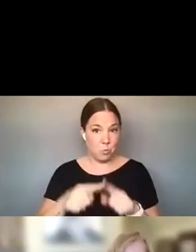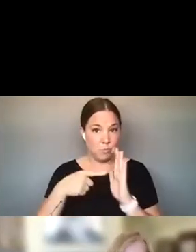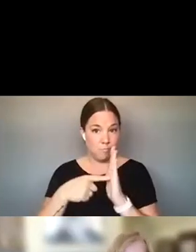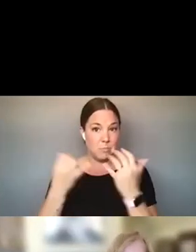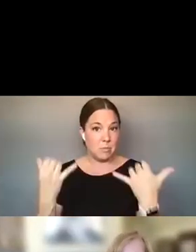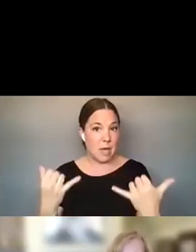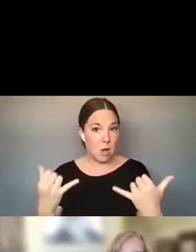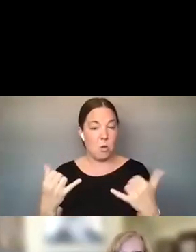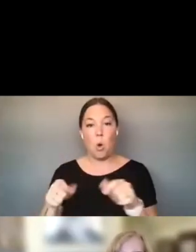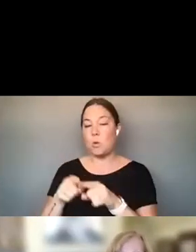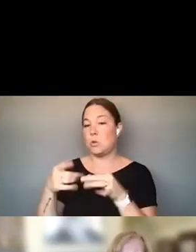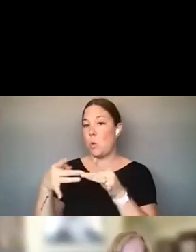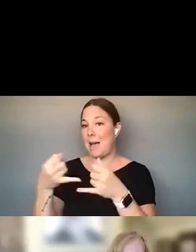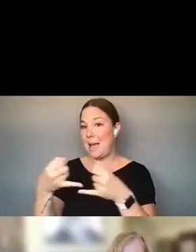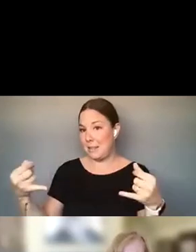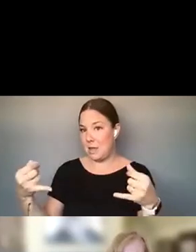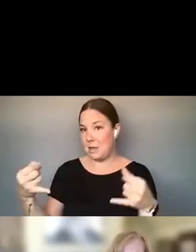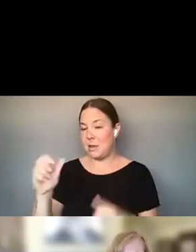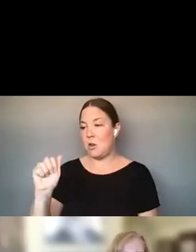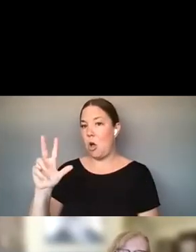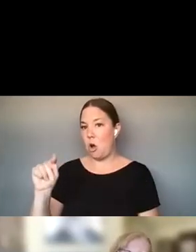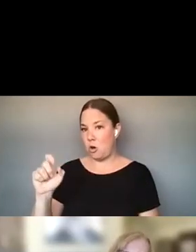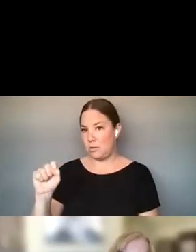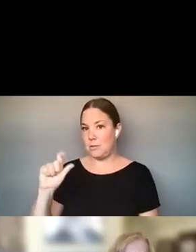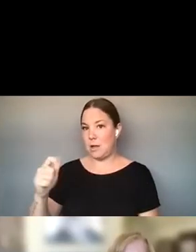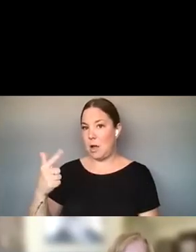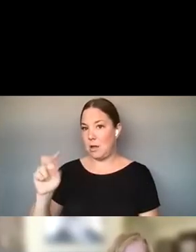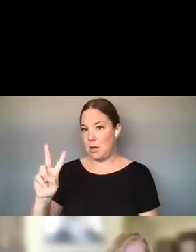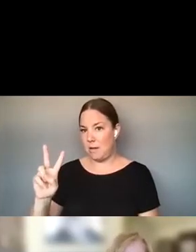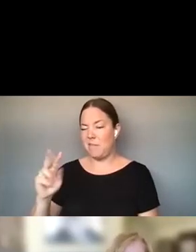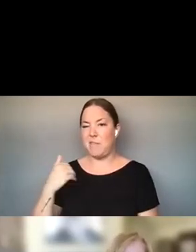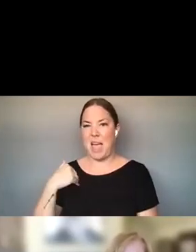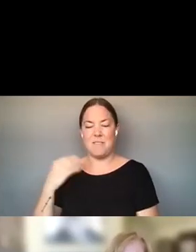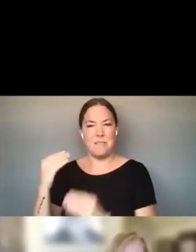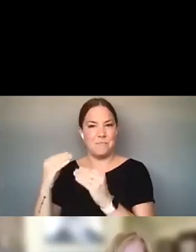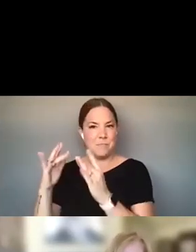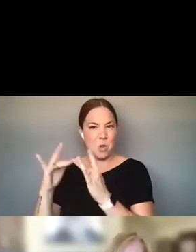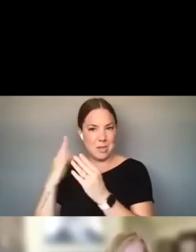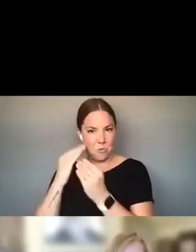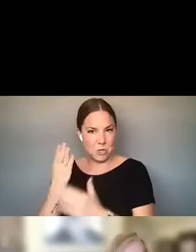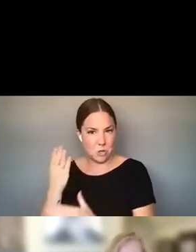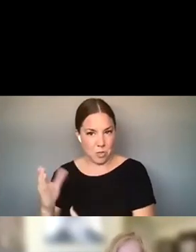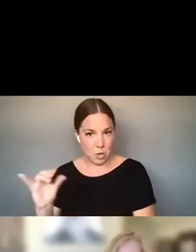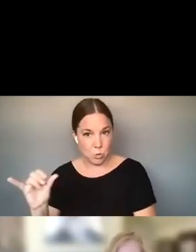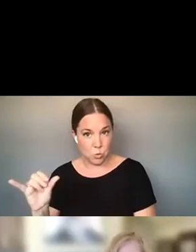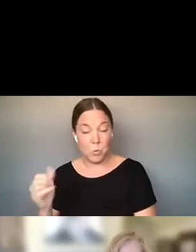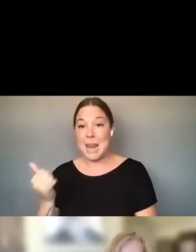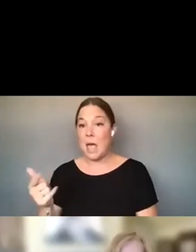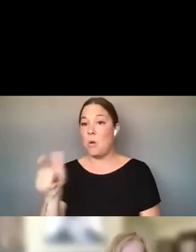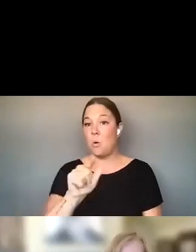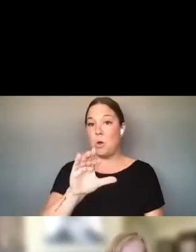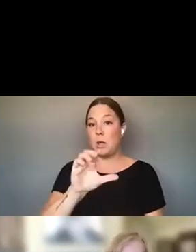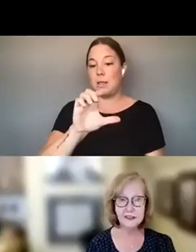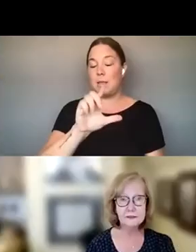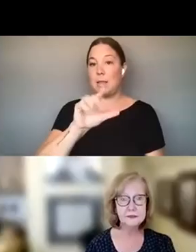in the guidelines at arts.gov. So I'm going to hand the microphone back to Cliff now so he can manage these